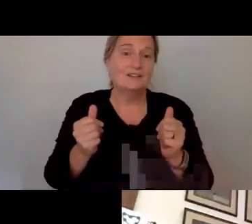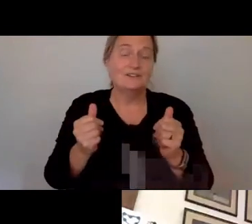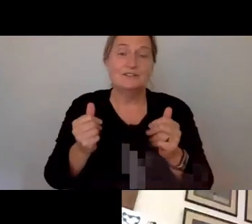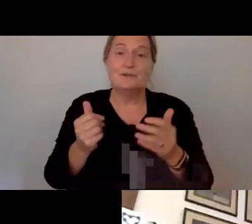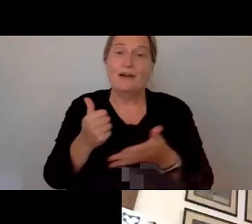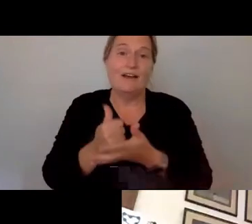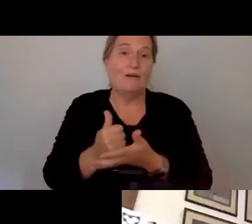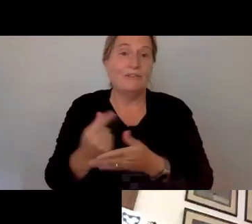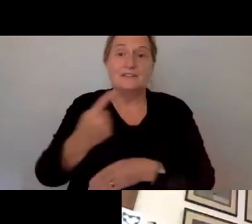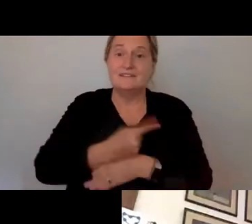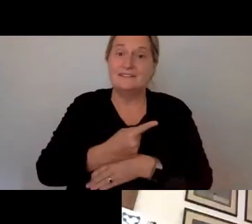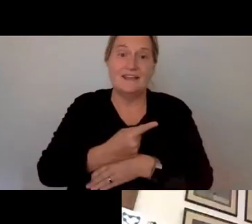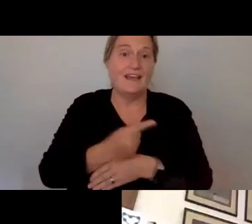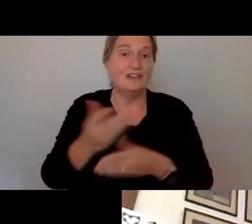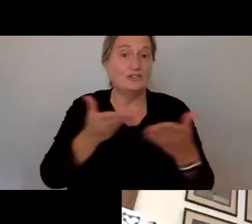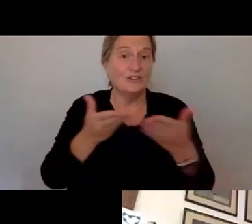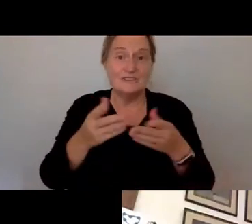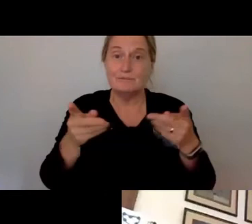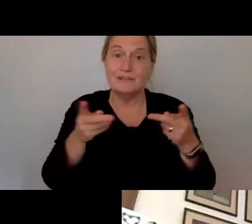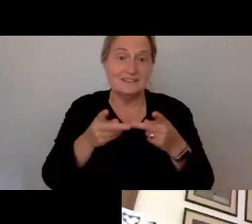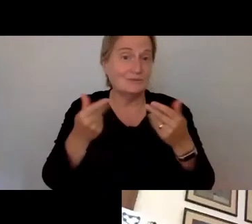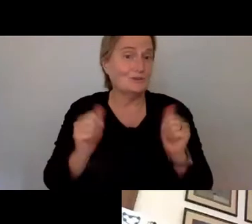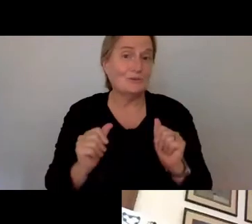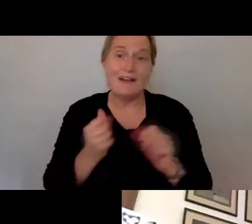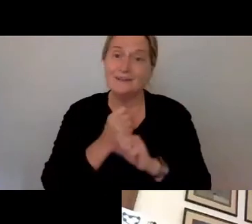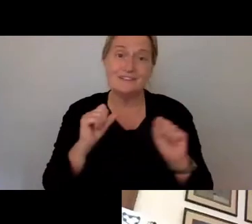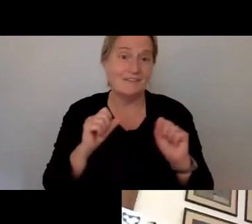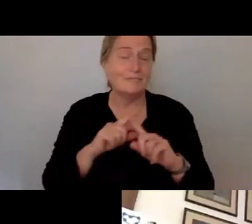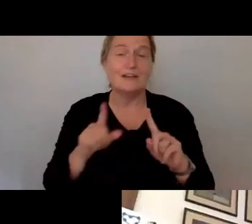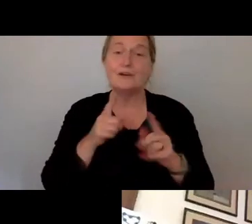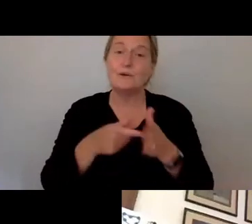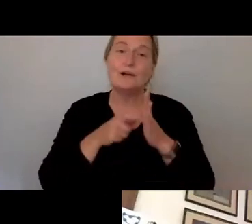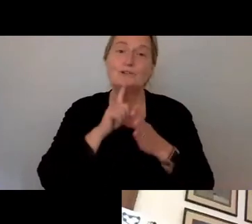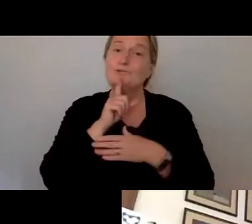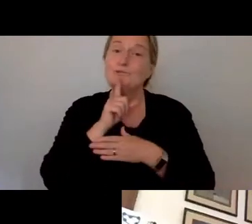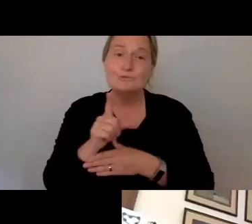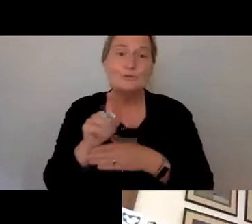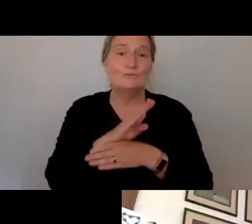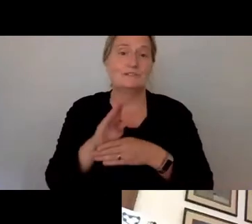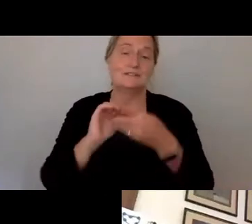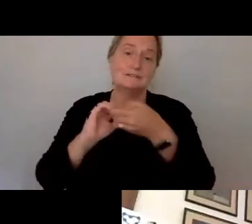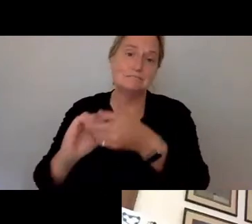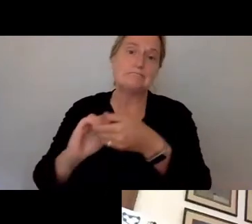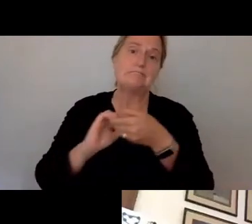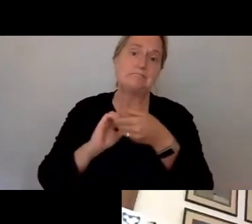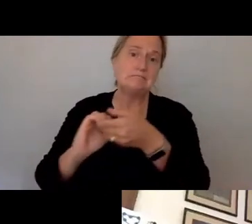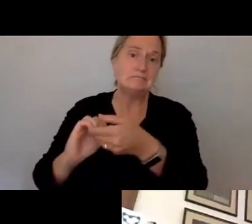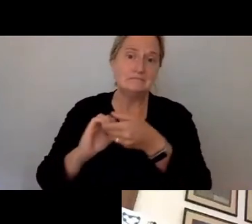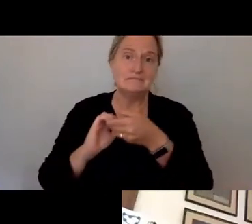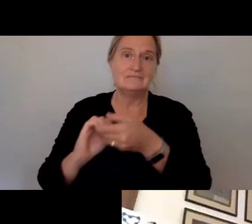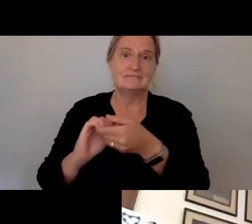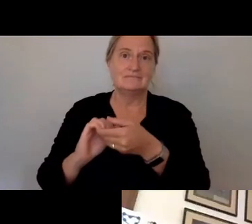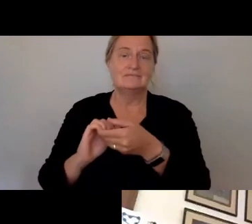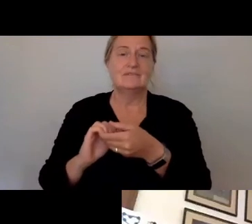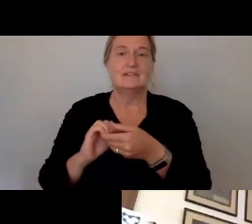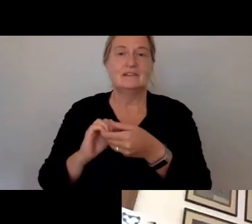come up. Mm-hmm. But it takes a real partnership from the top on down. And so John and I are working at the mid-level, trying to